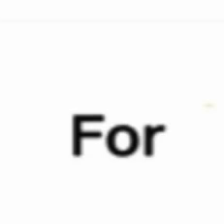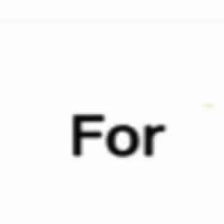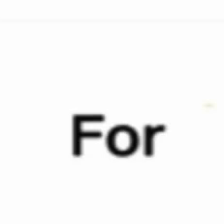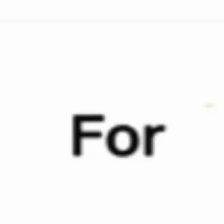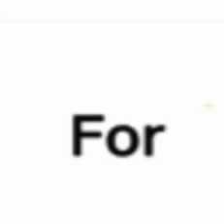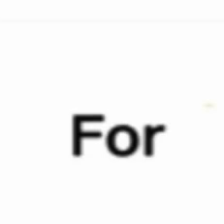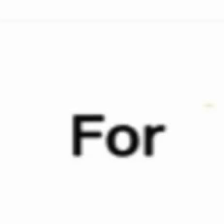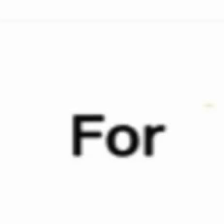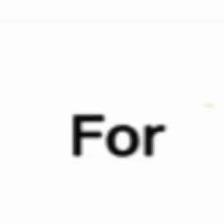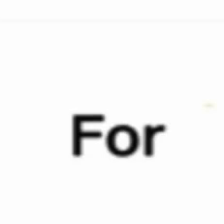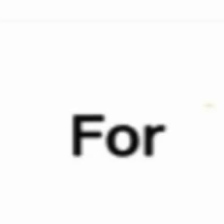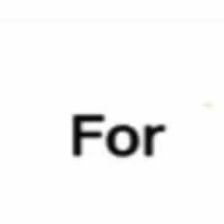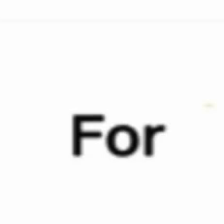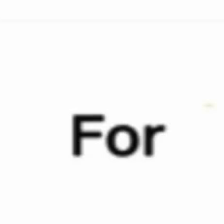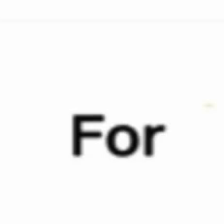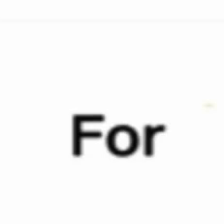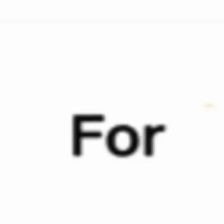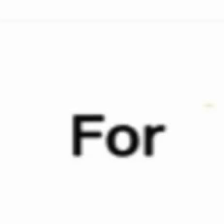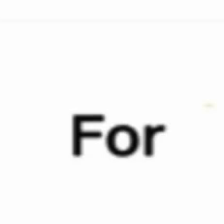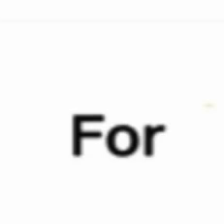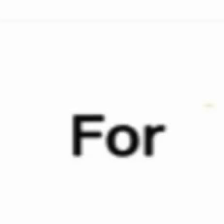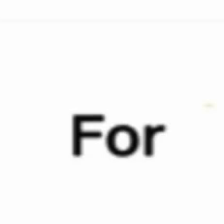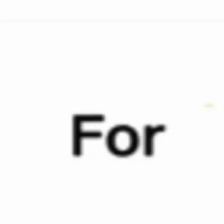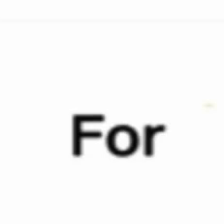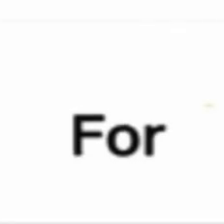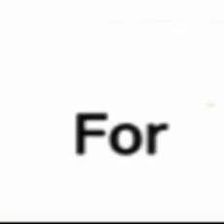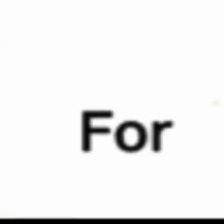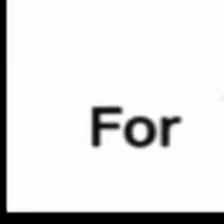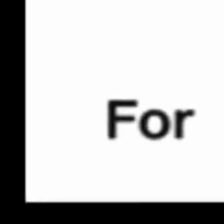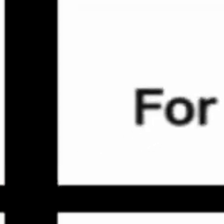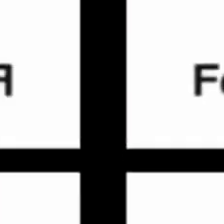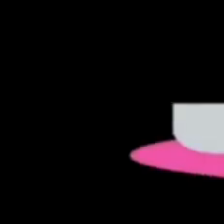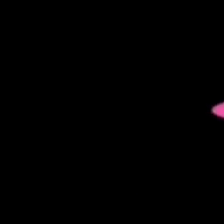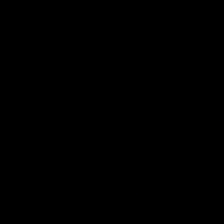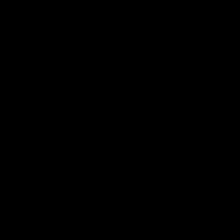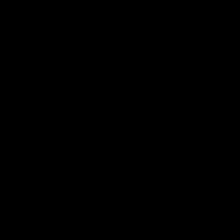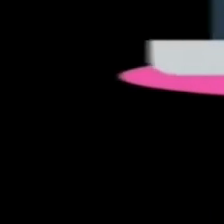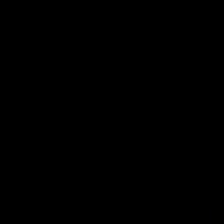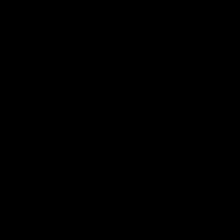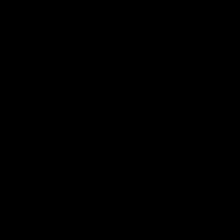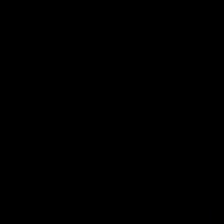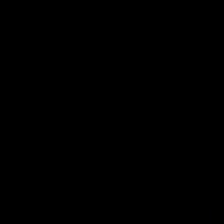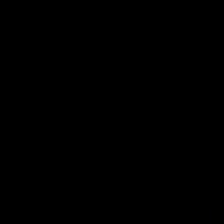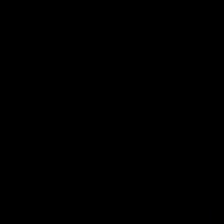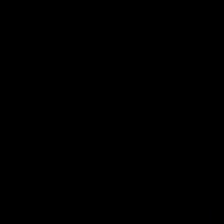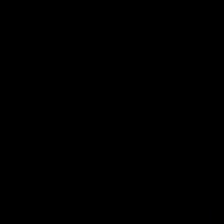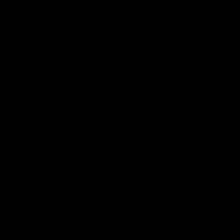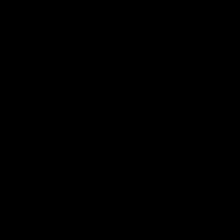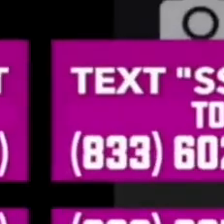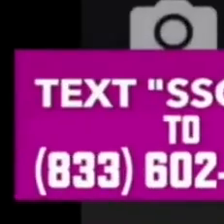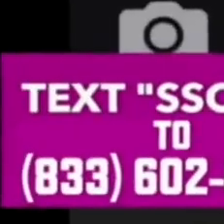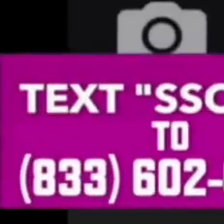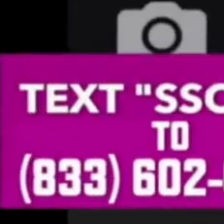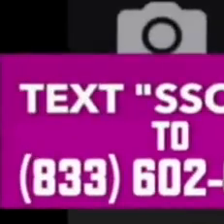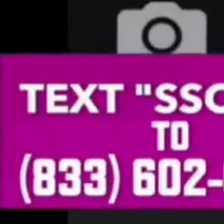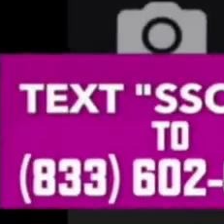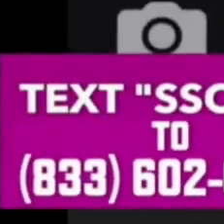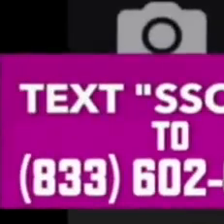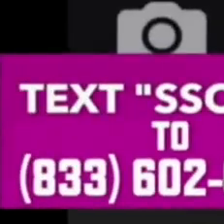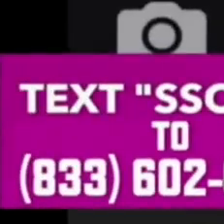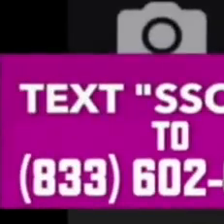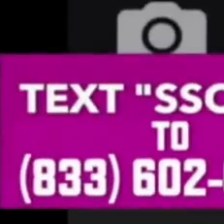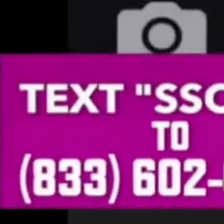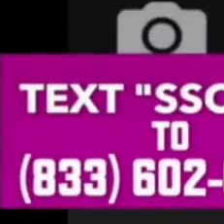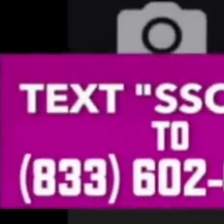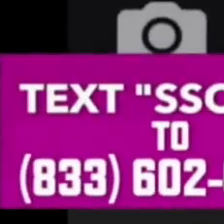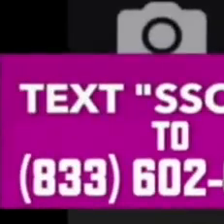$SSCLive1. Be sure to add your name, email, or phone number in the memo line so you can get credit for your giving. You can also text to give.